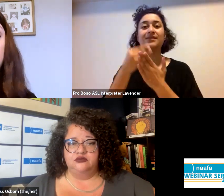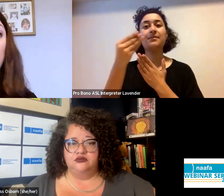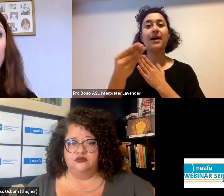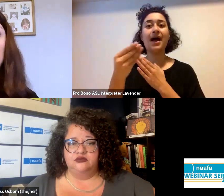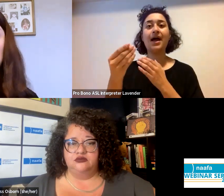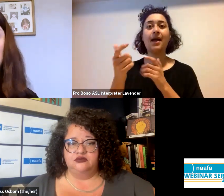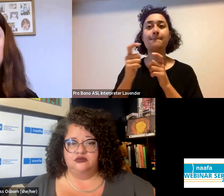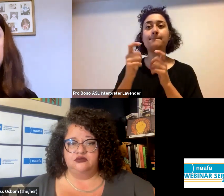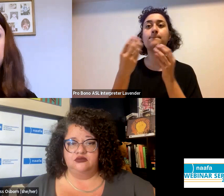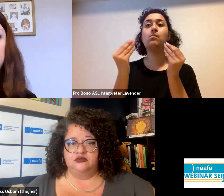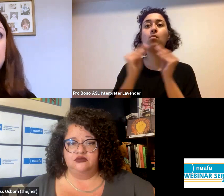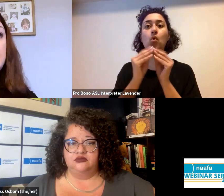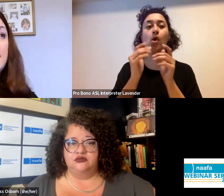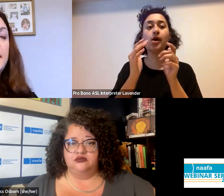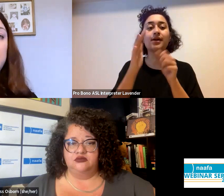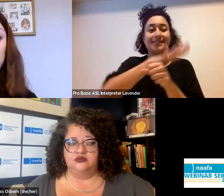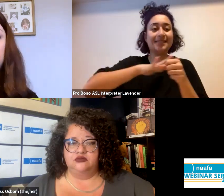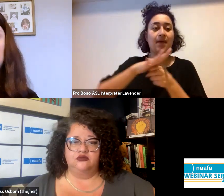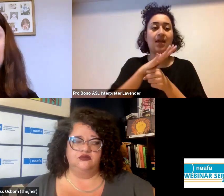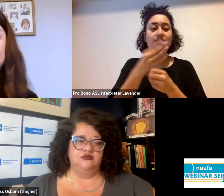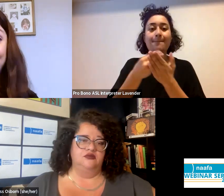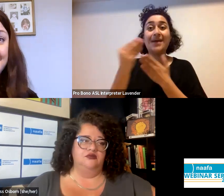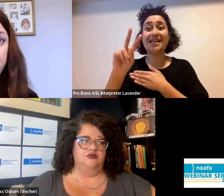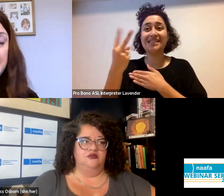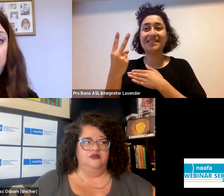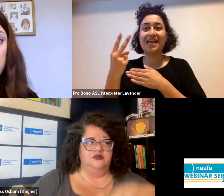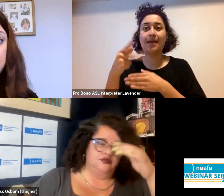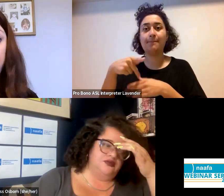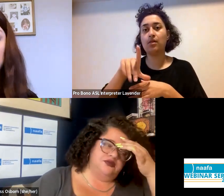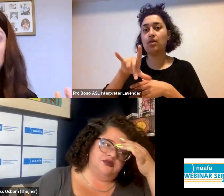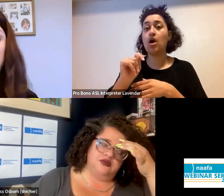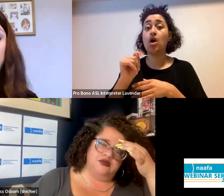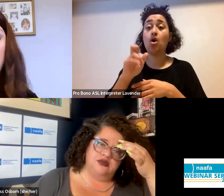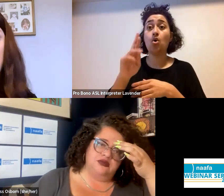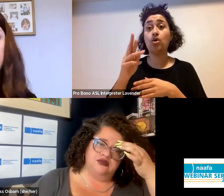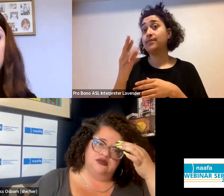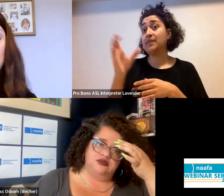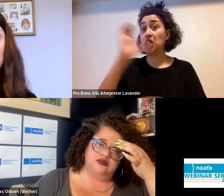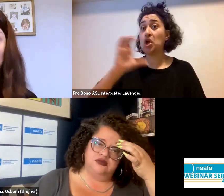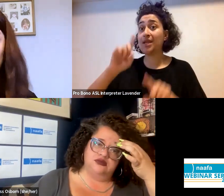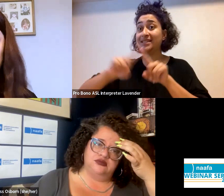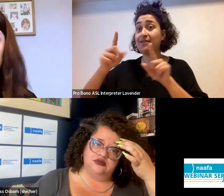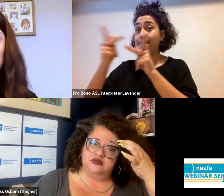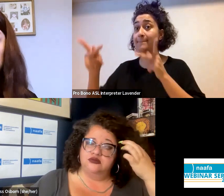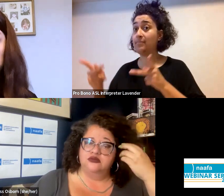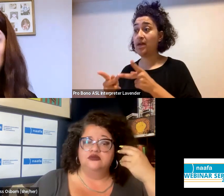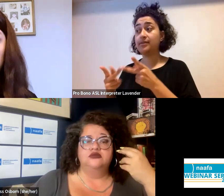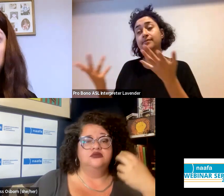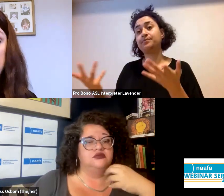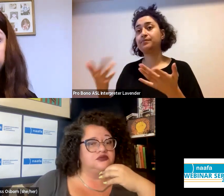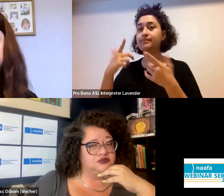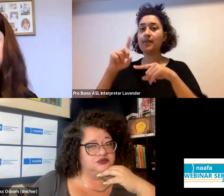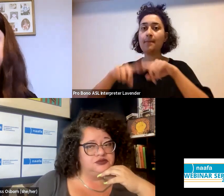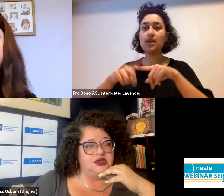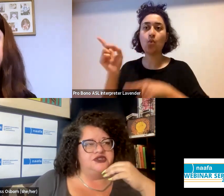extended length or look at a different garden or a different cemetery altogether, depending on what you want to do and where you